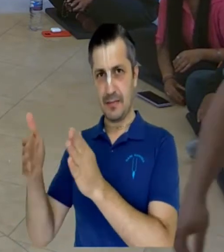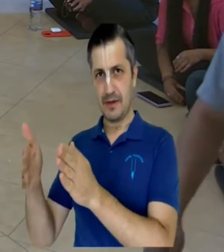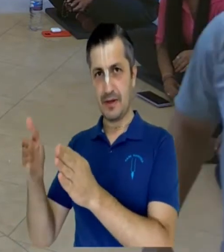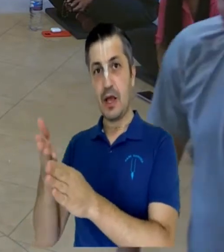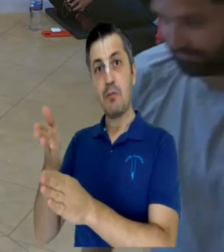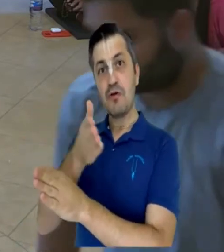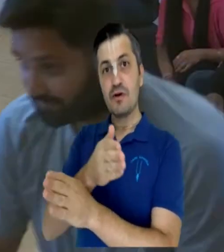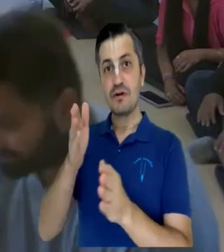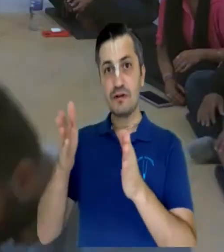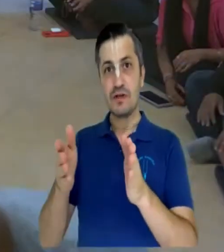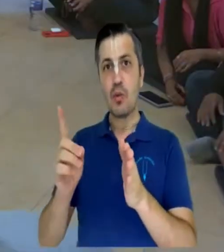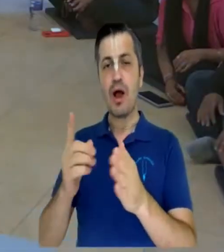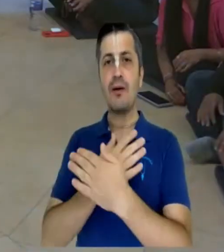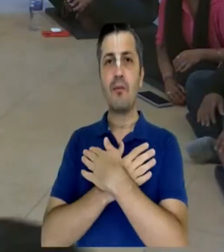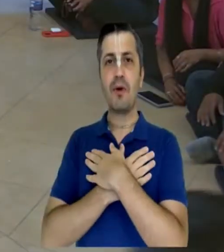the first